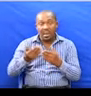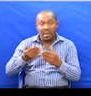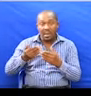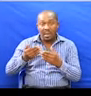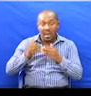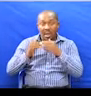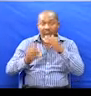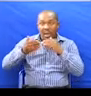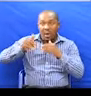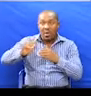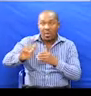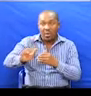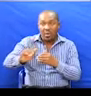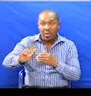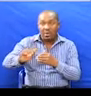denaturation.